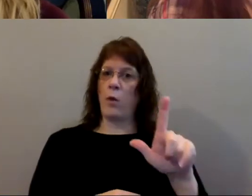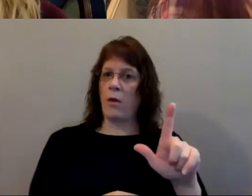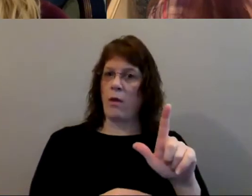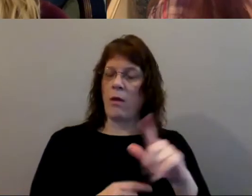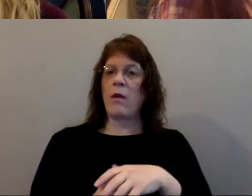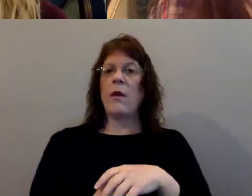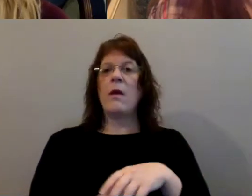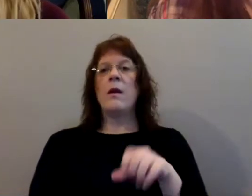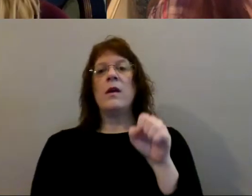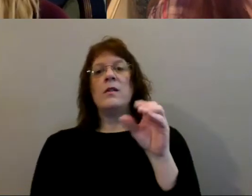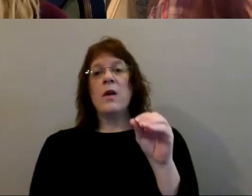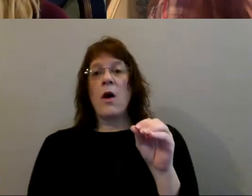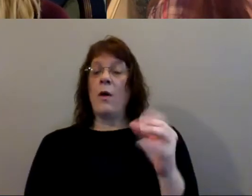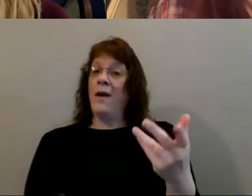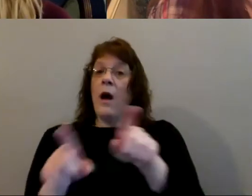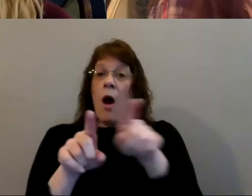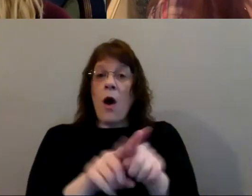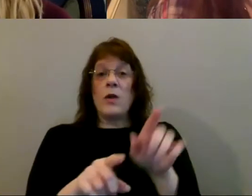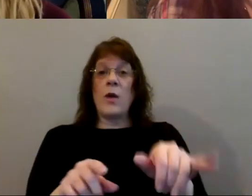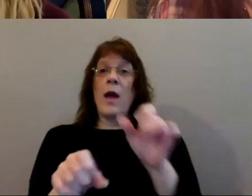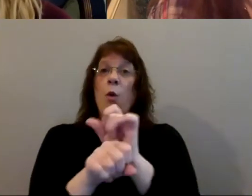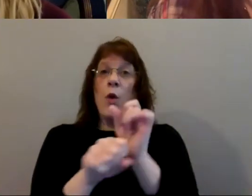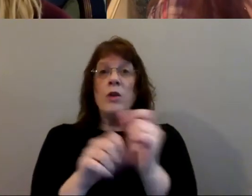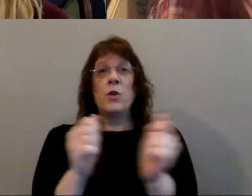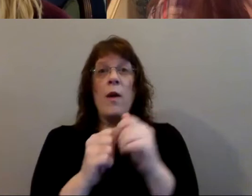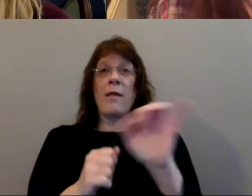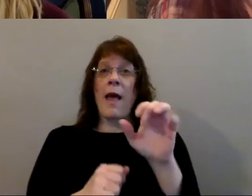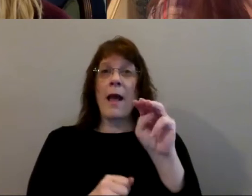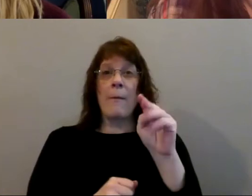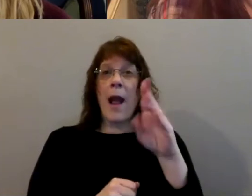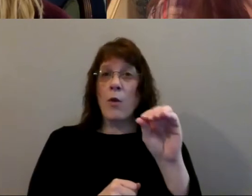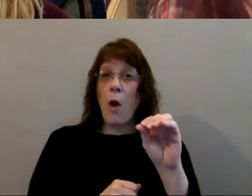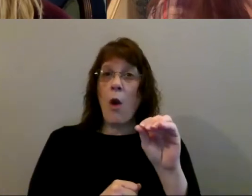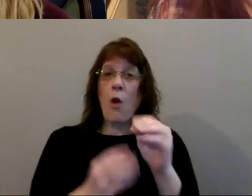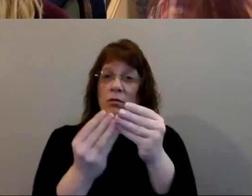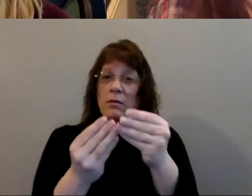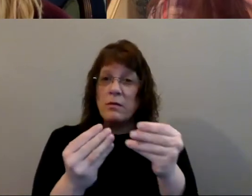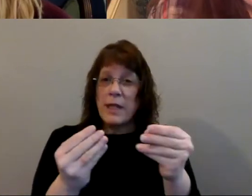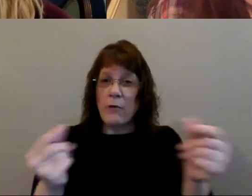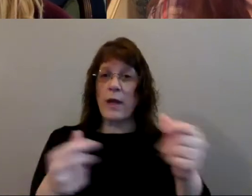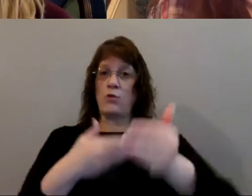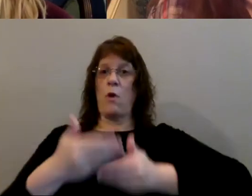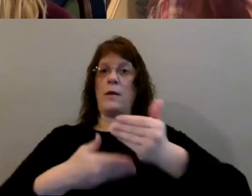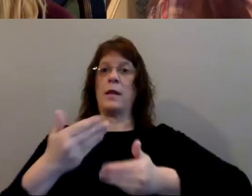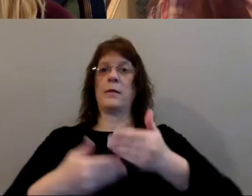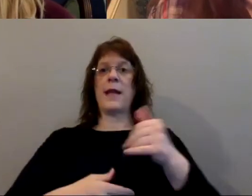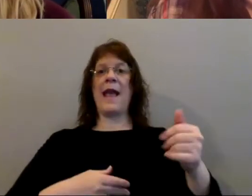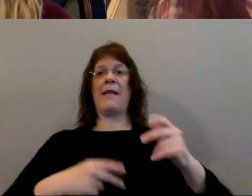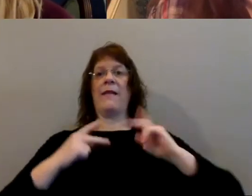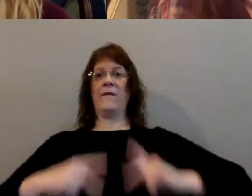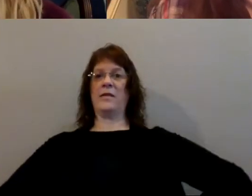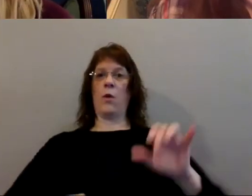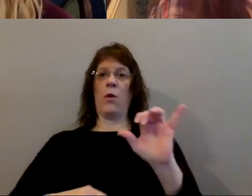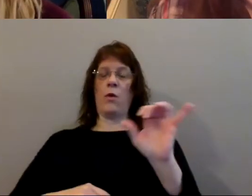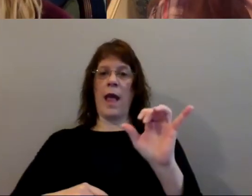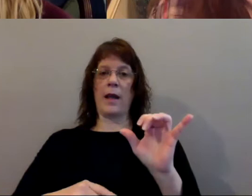so and it also works a lot with like the microbial degradation processes and the physical like